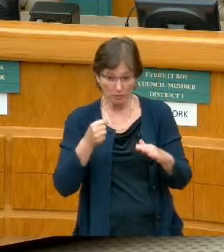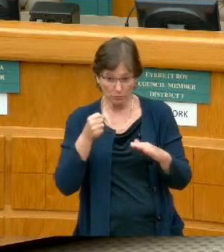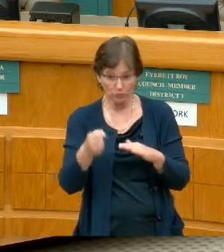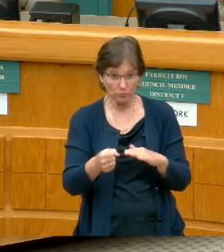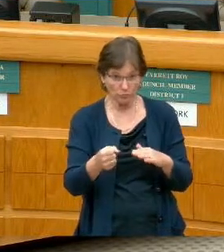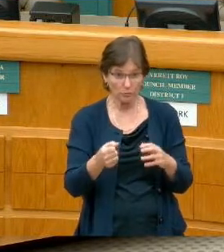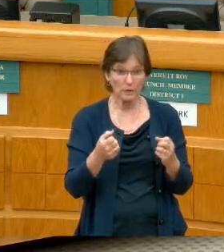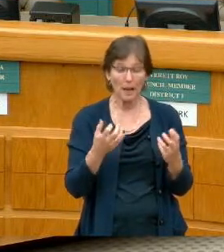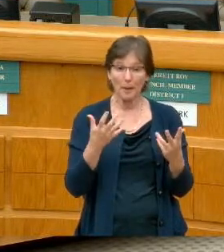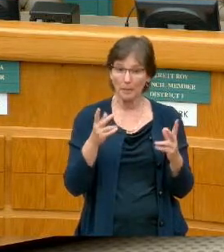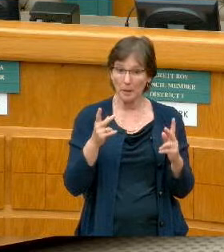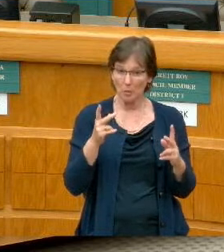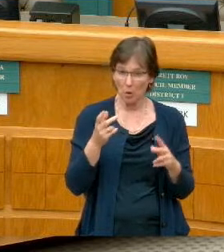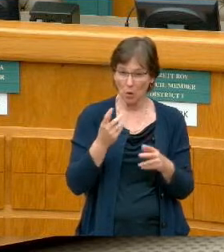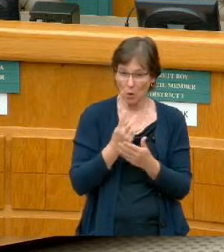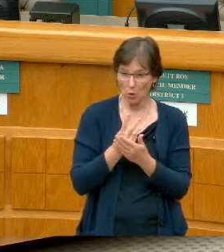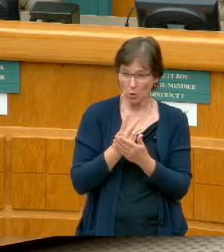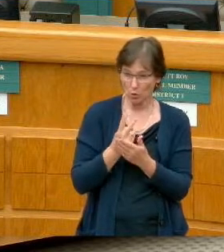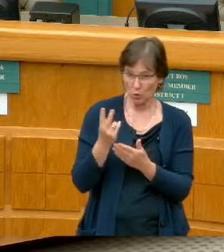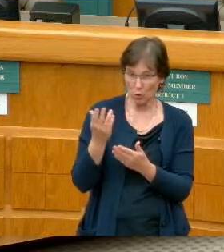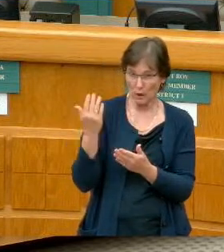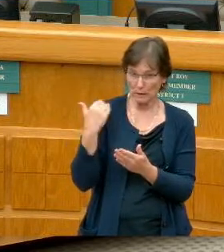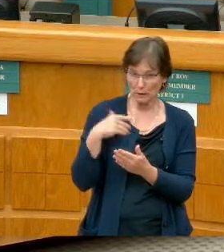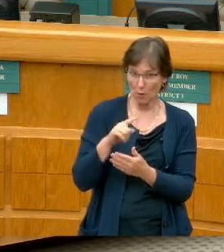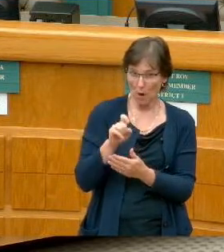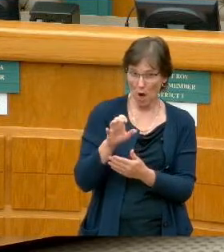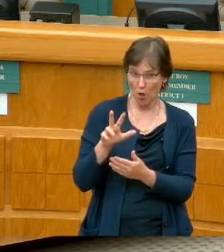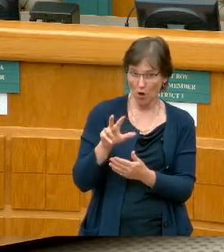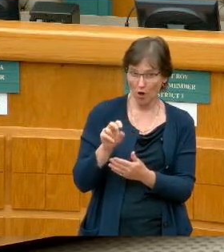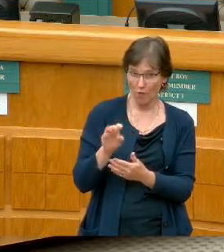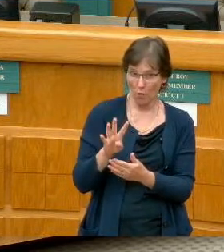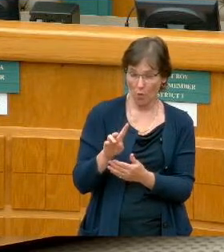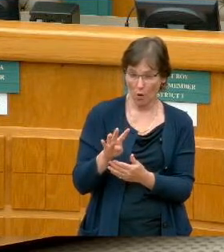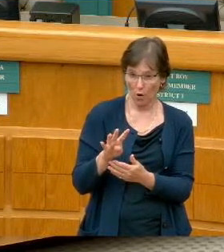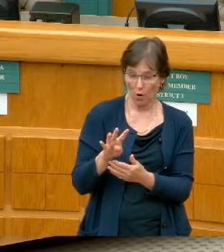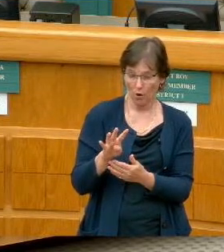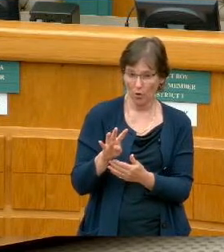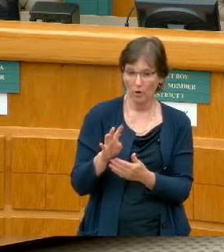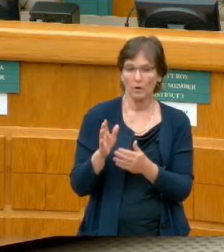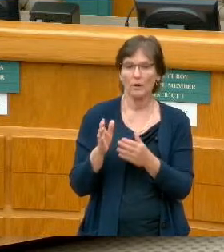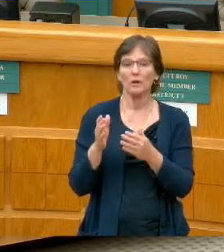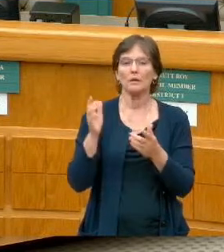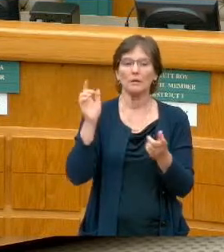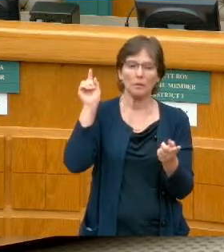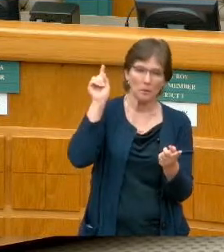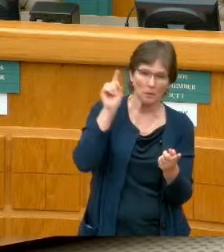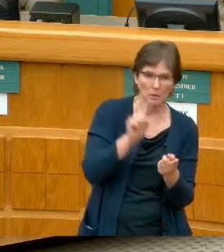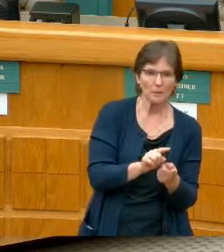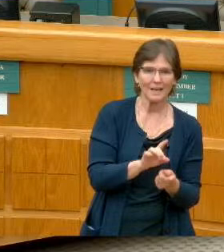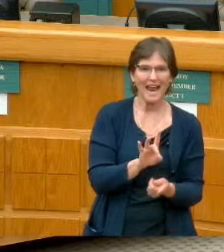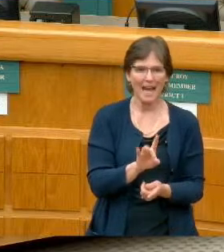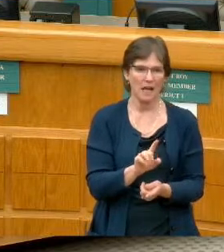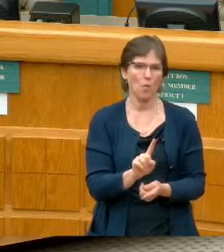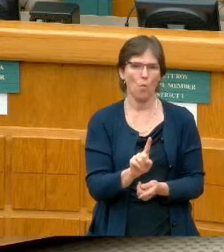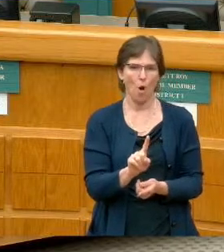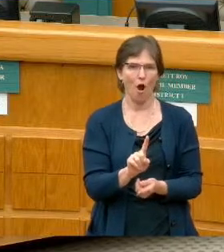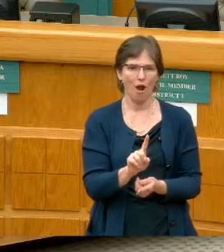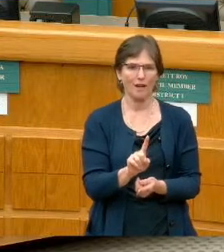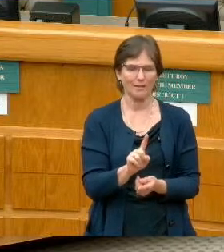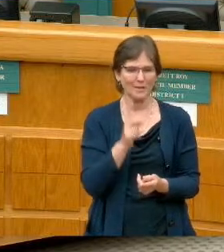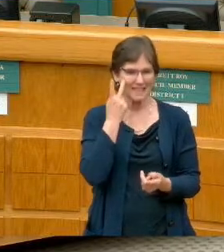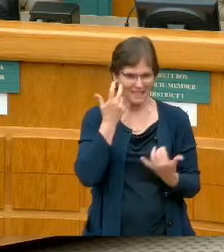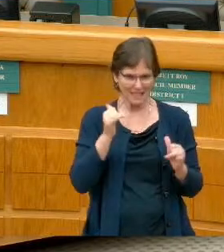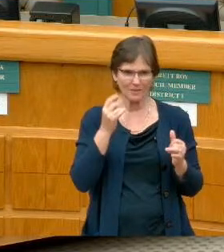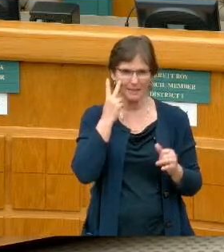going out 2 weeks, coming over to 81 hospitalizations. So the numbers continue to trend down, which